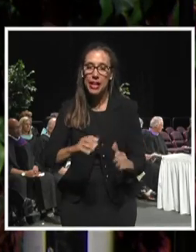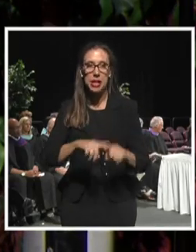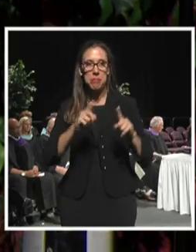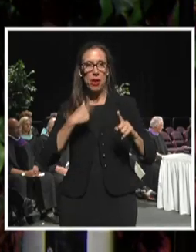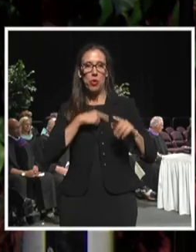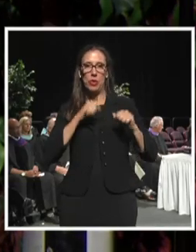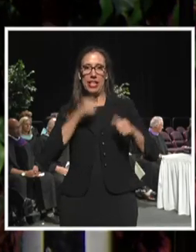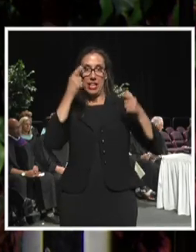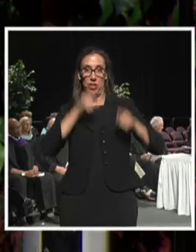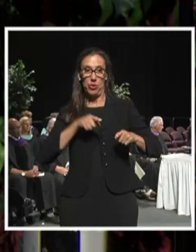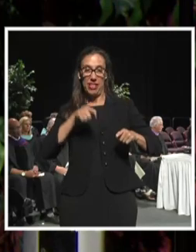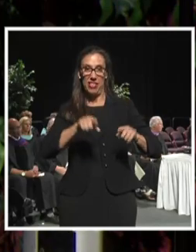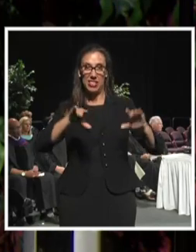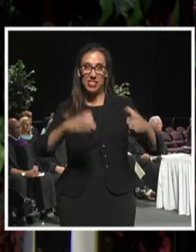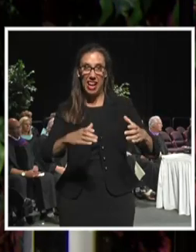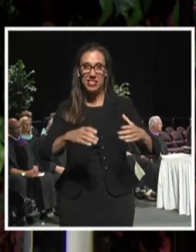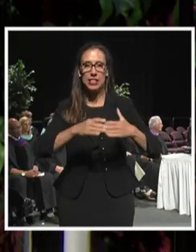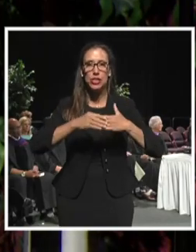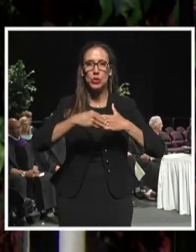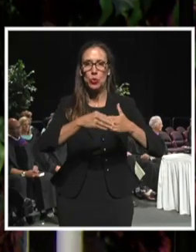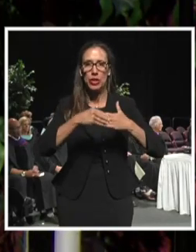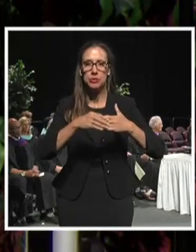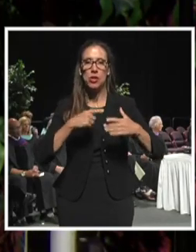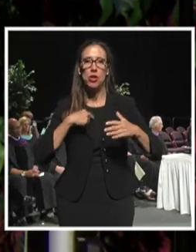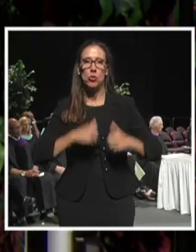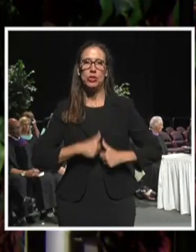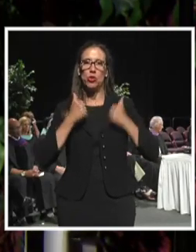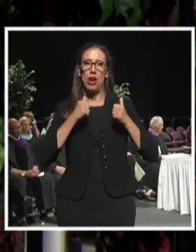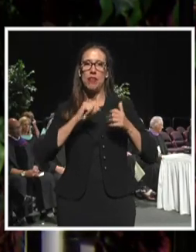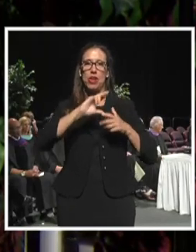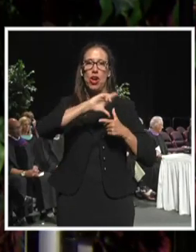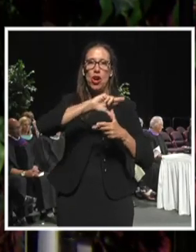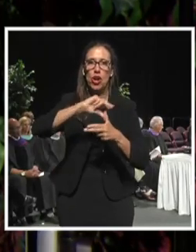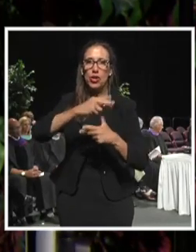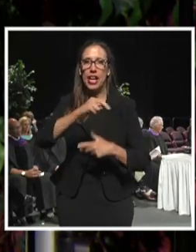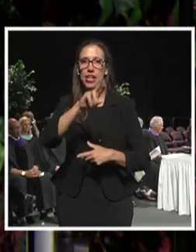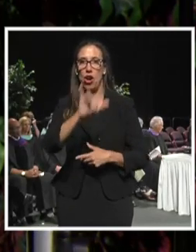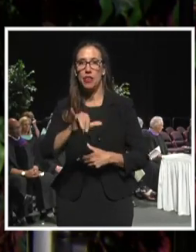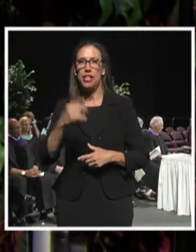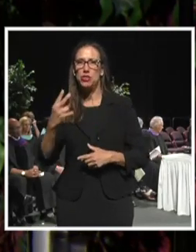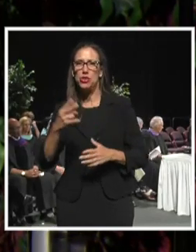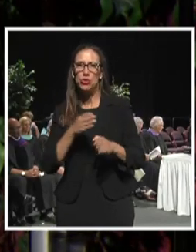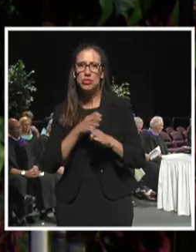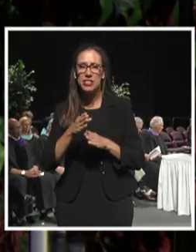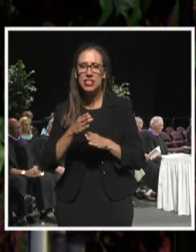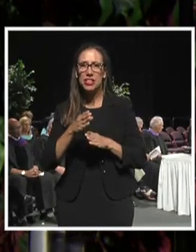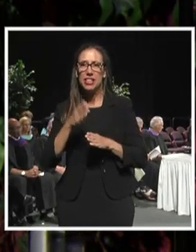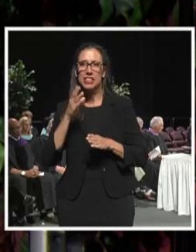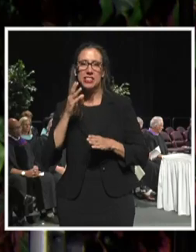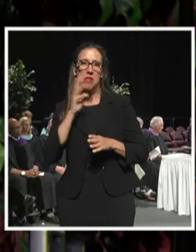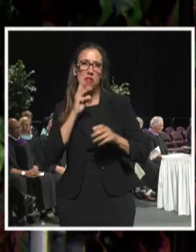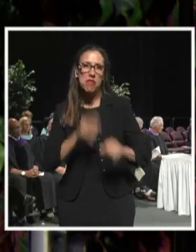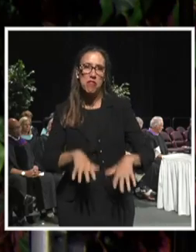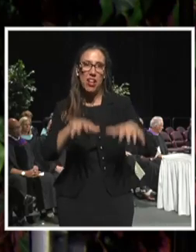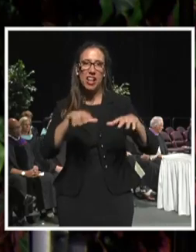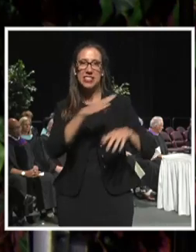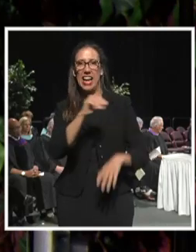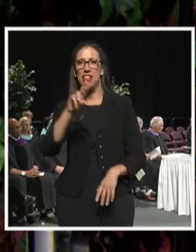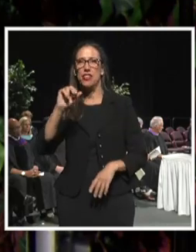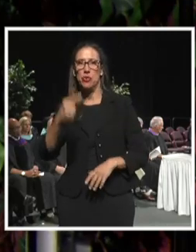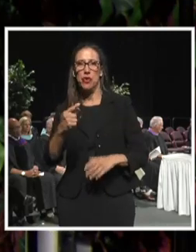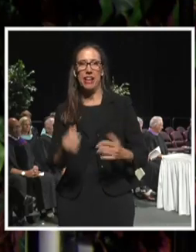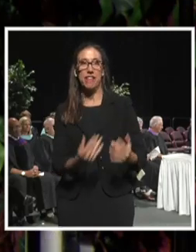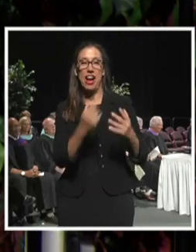is resilient. We survived Hurricane Harvey, two major floods, the Deer Park oil rig fire, and clear